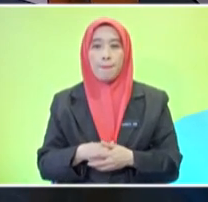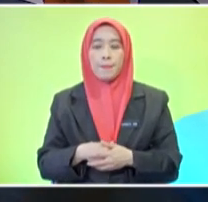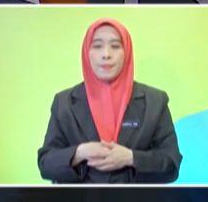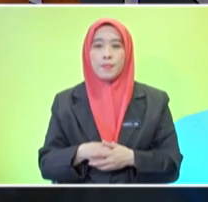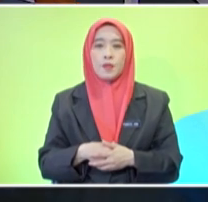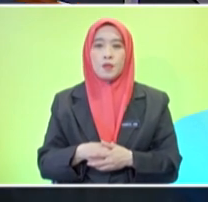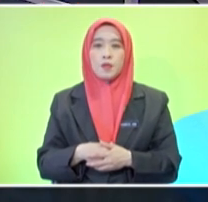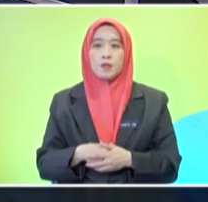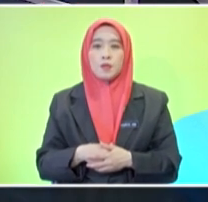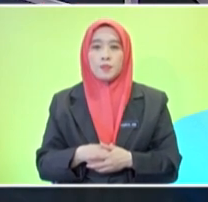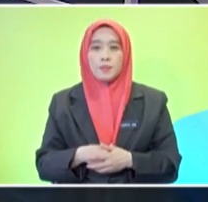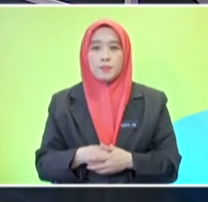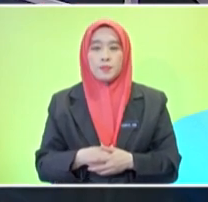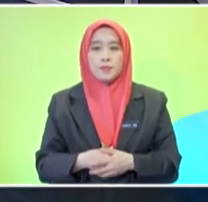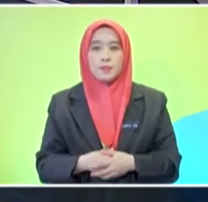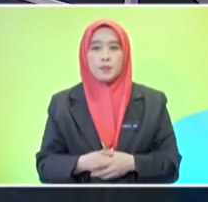back there. Okay.